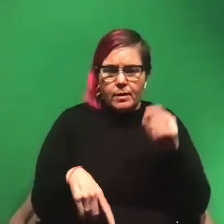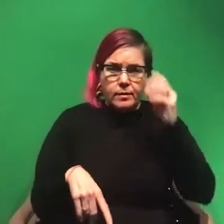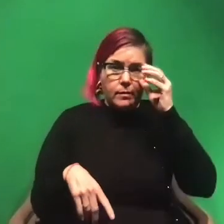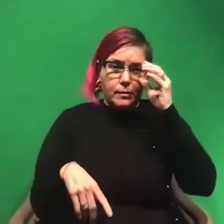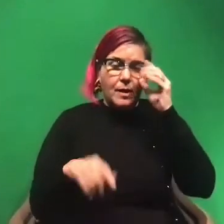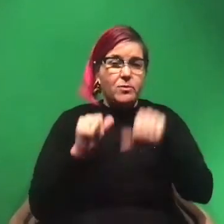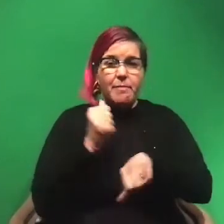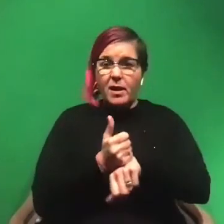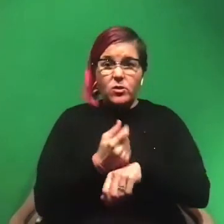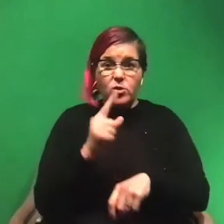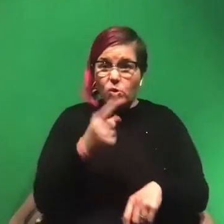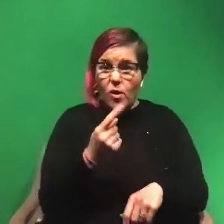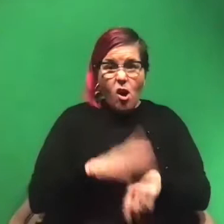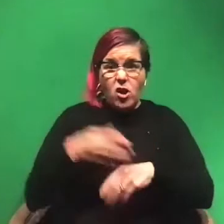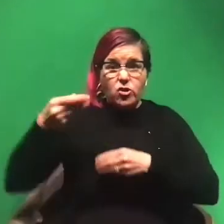on genetics.